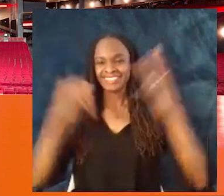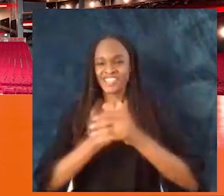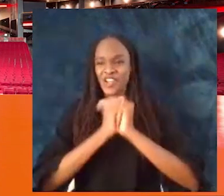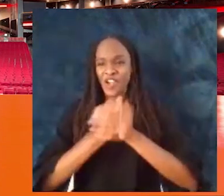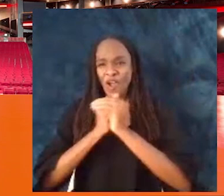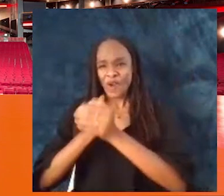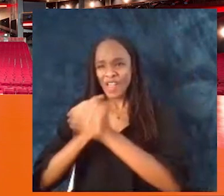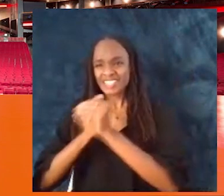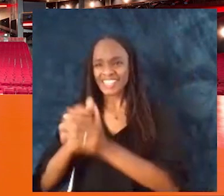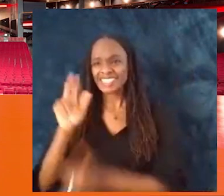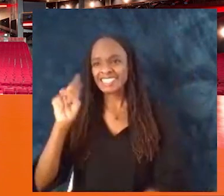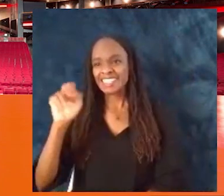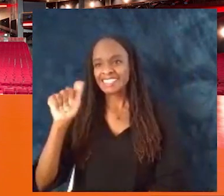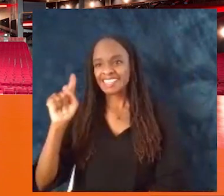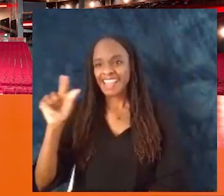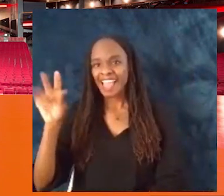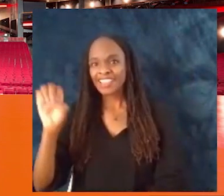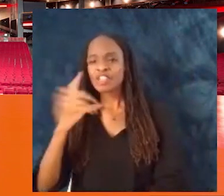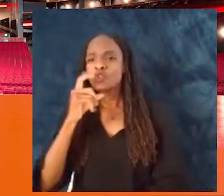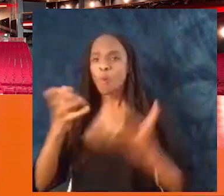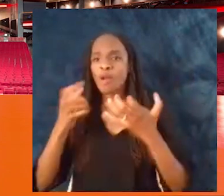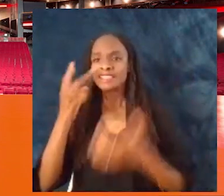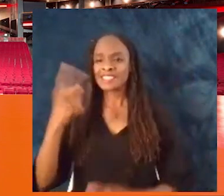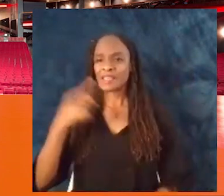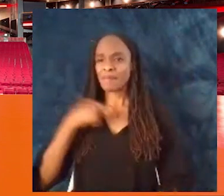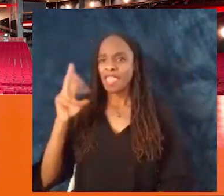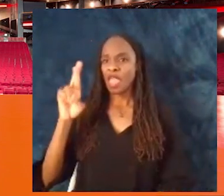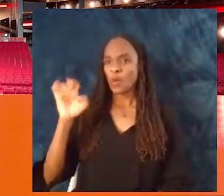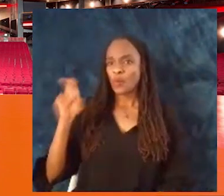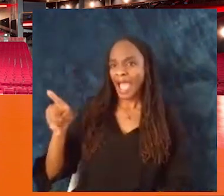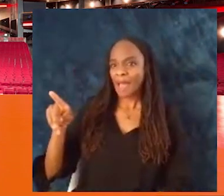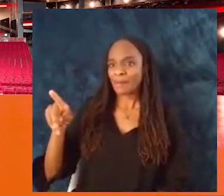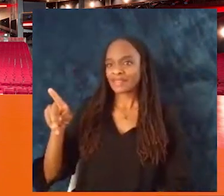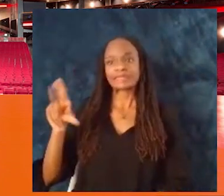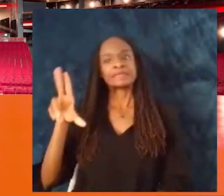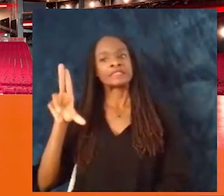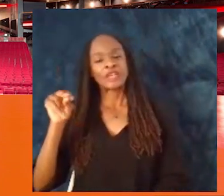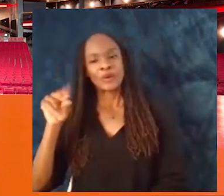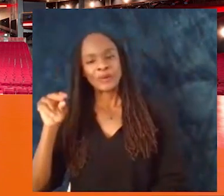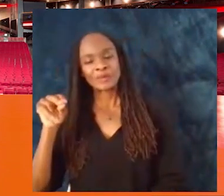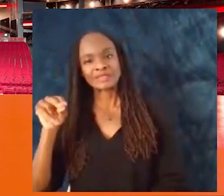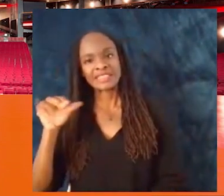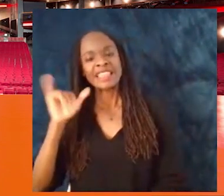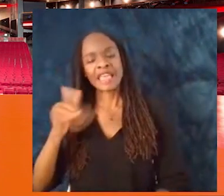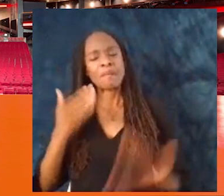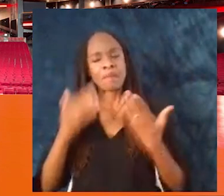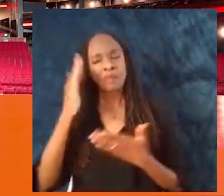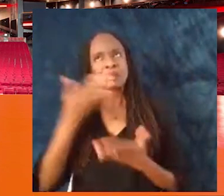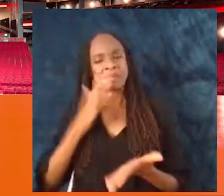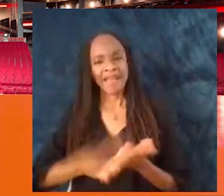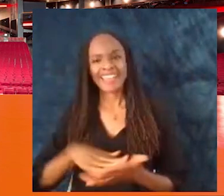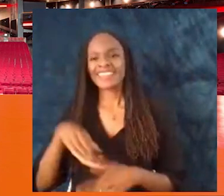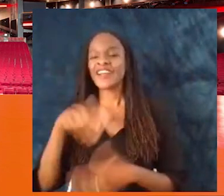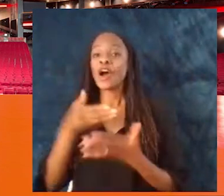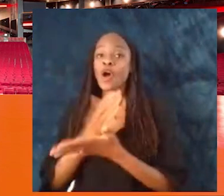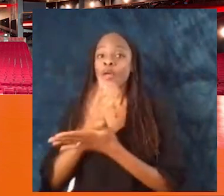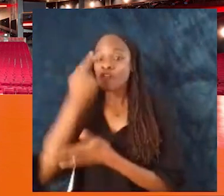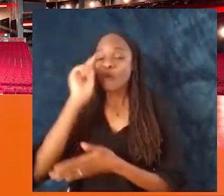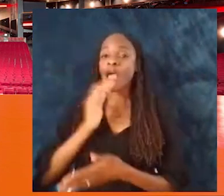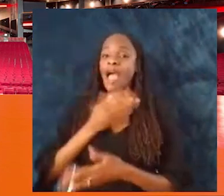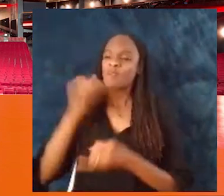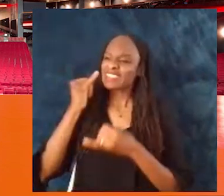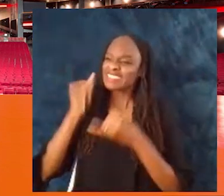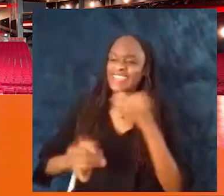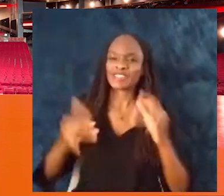Congratulations, Natalie. All right, who wants to see me rap? No, that may be bad. All right, for our final award